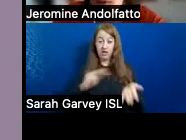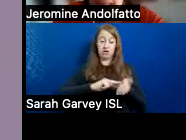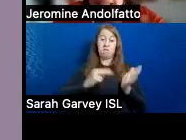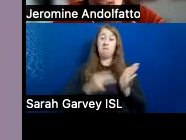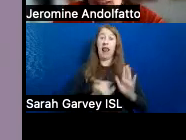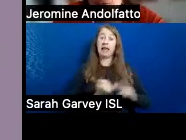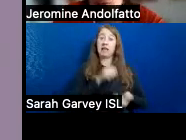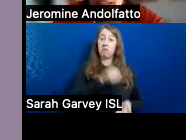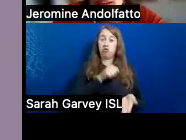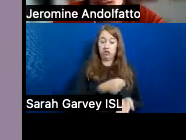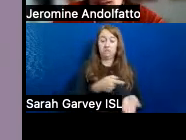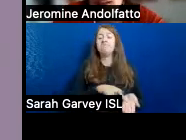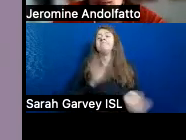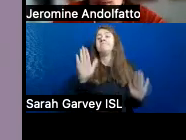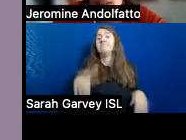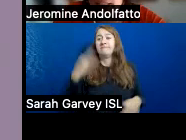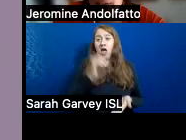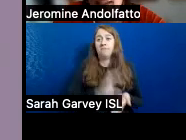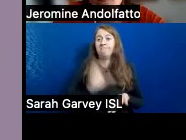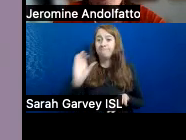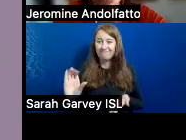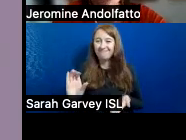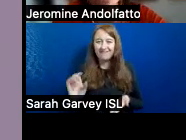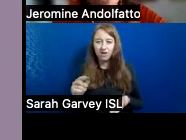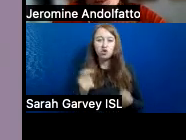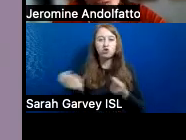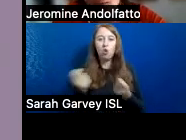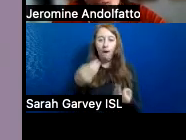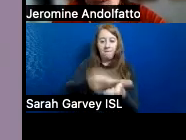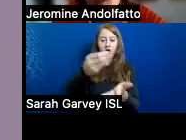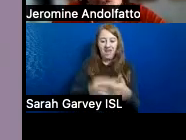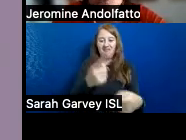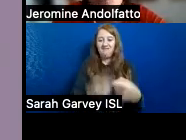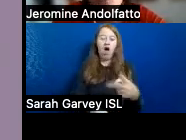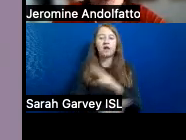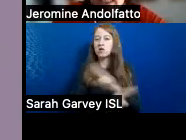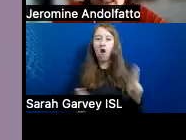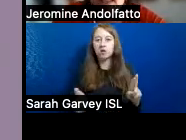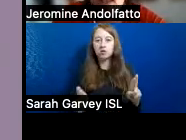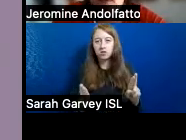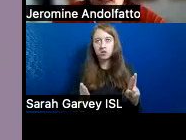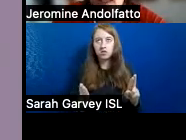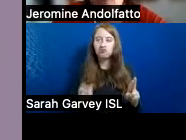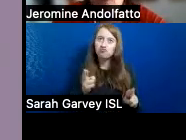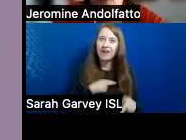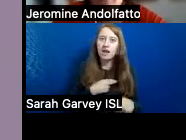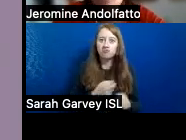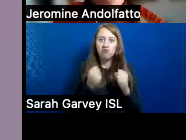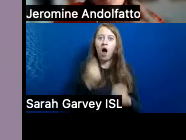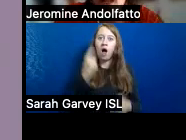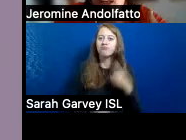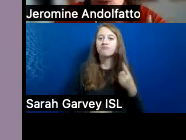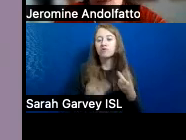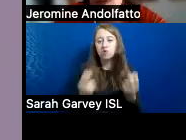have the means, is not really deterrent. What works better is the rejection of the list if the list